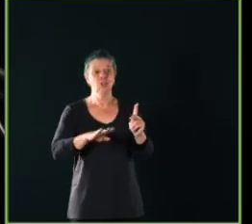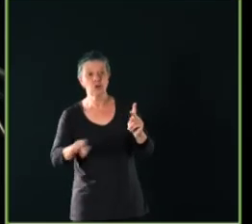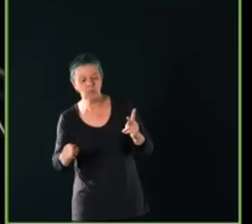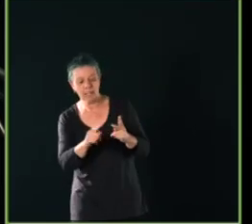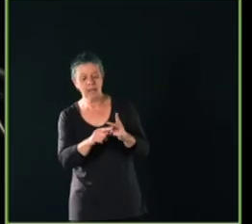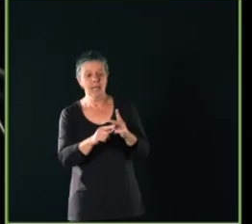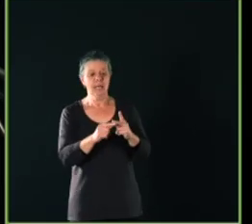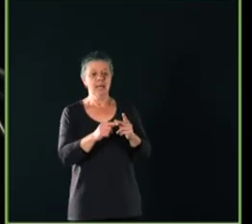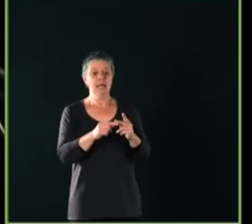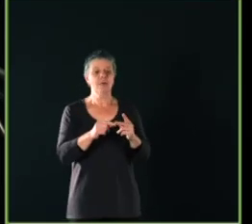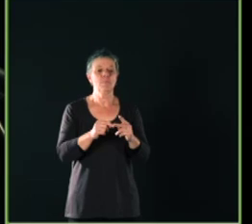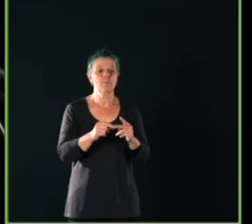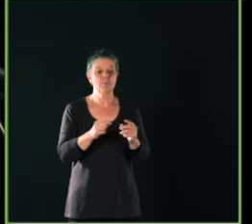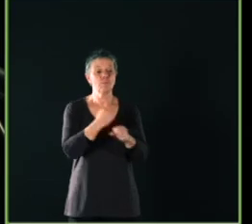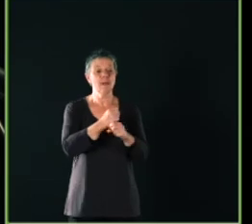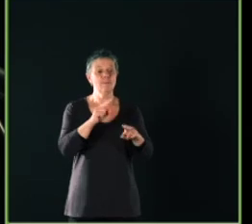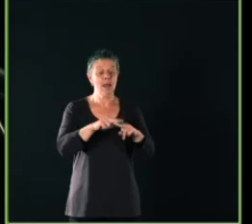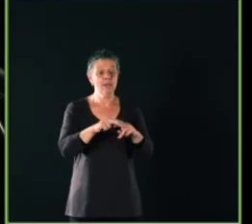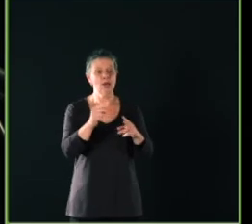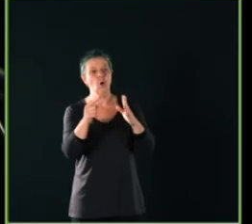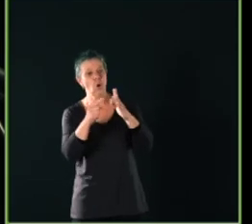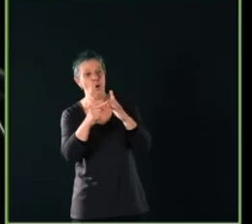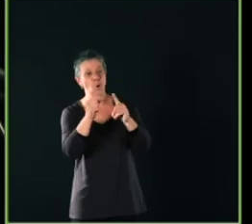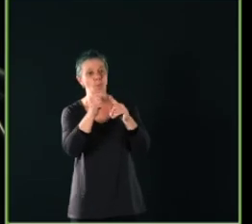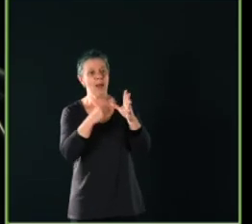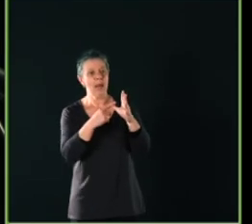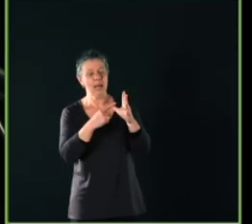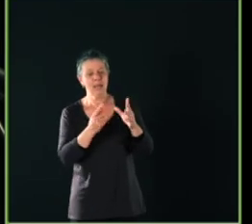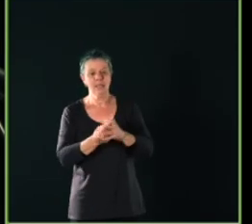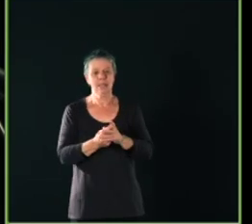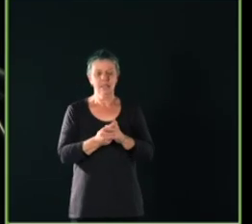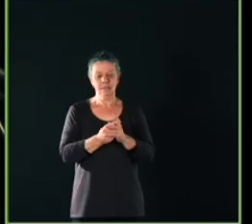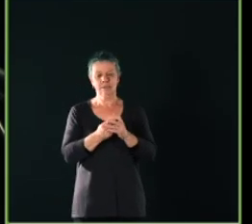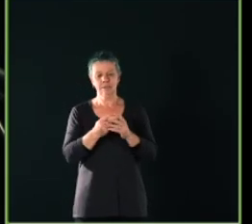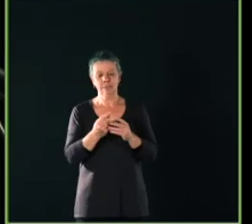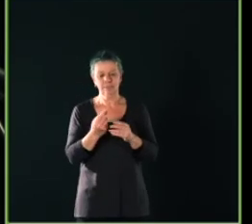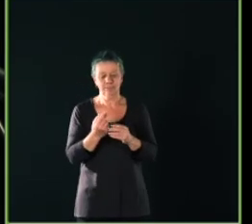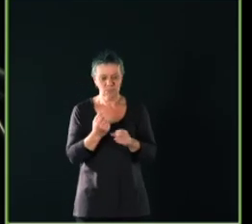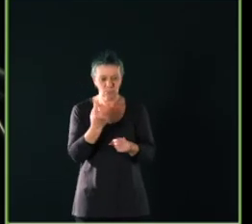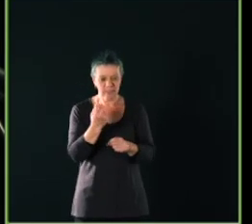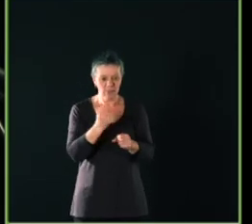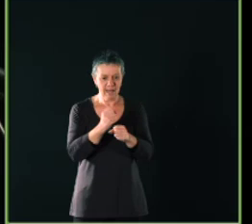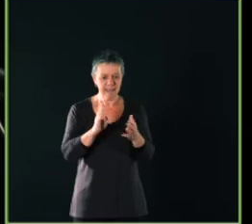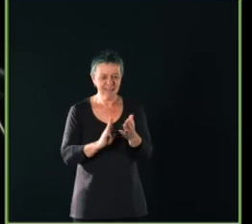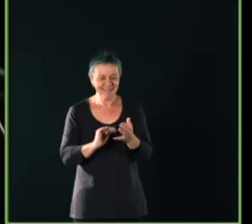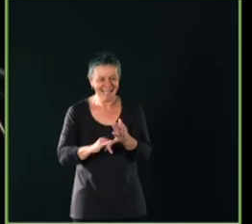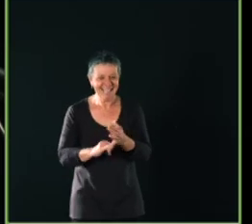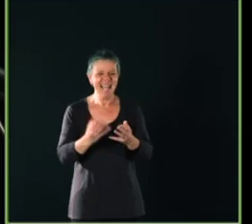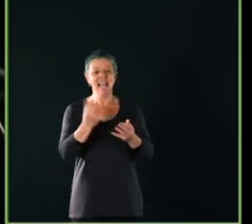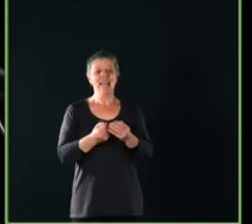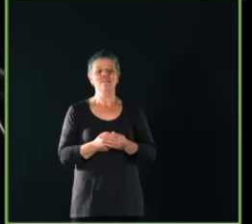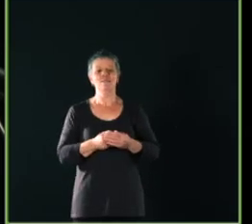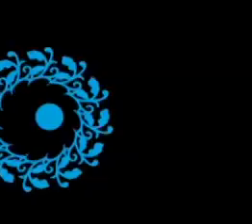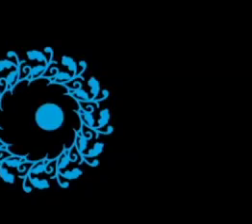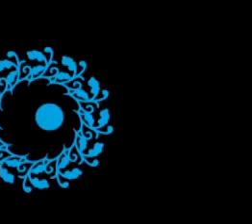short for my liking. He's lived here for 33 years. He's been a teacher, police officer, business owner, district councillor, school governor, rugby coach,